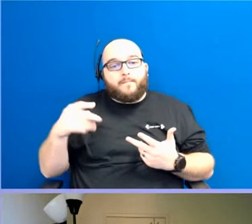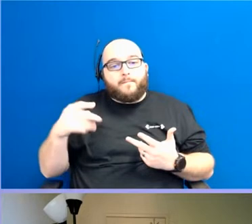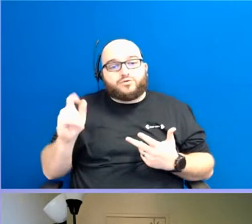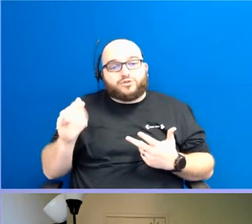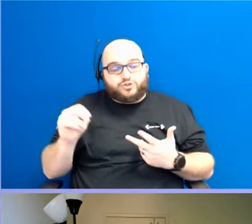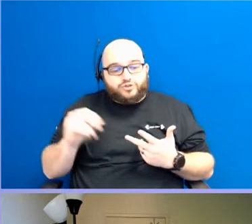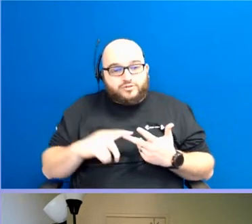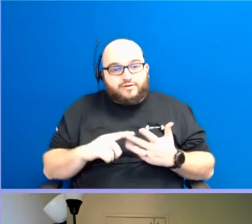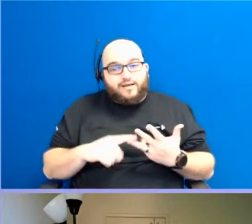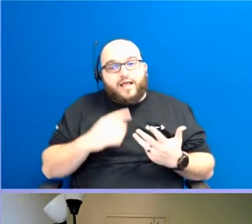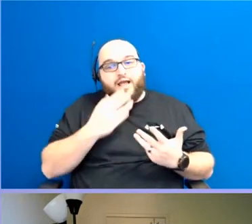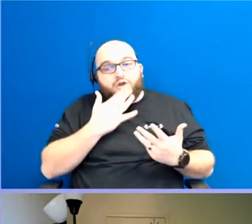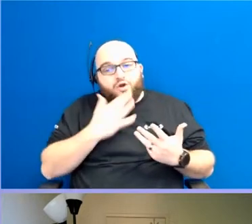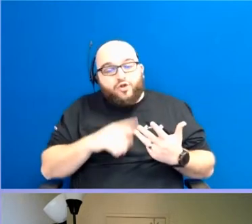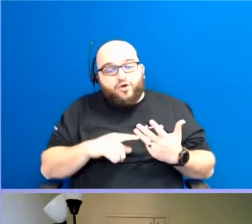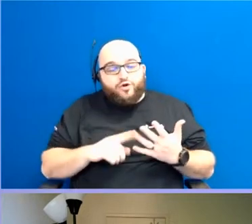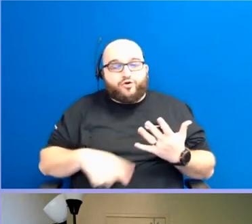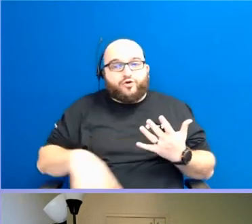colors, and mood.